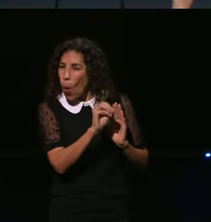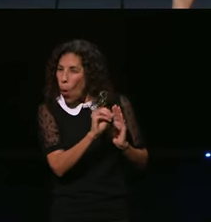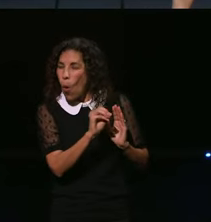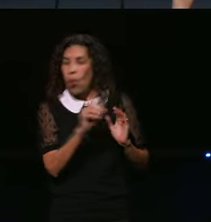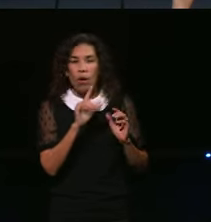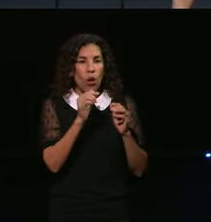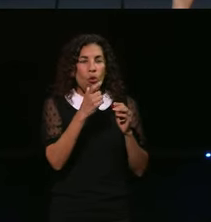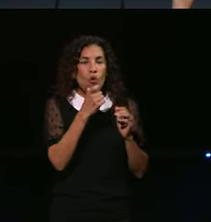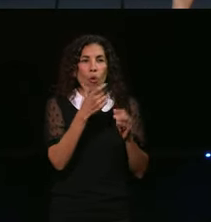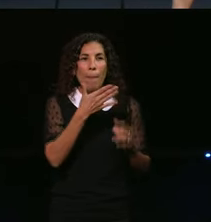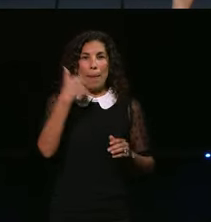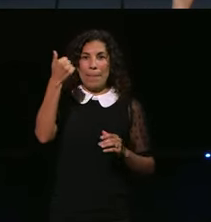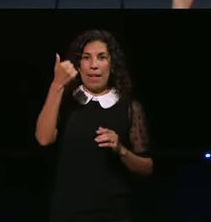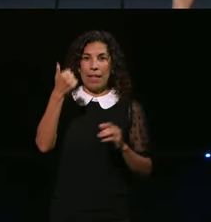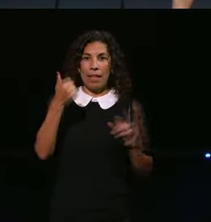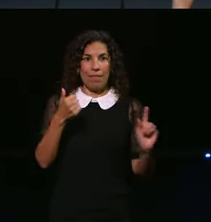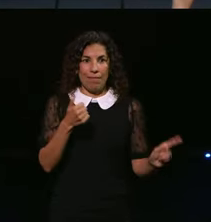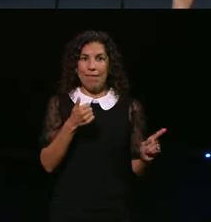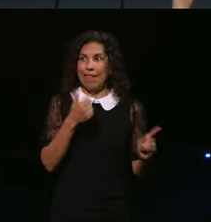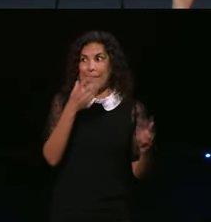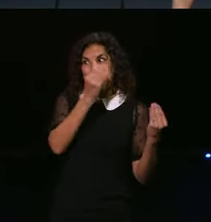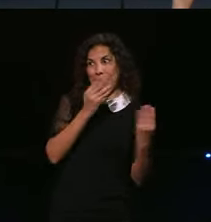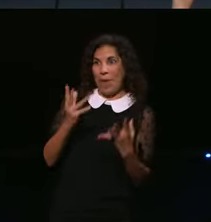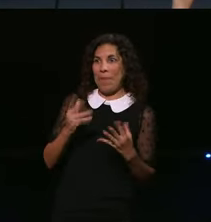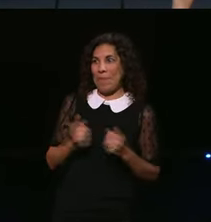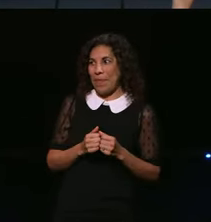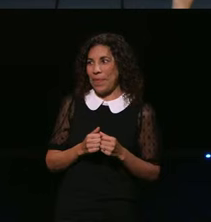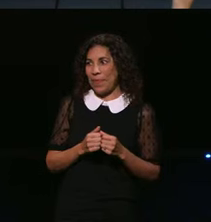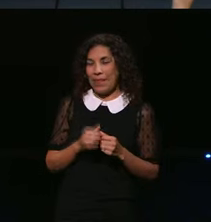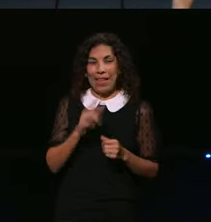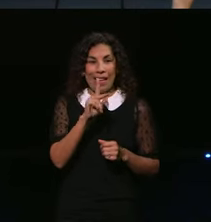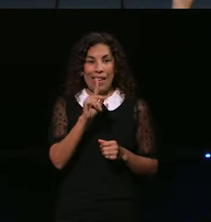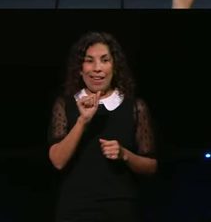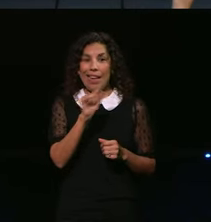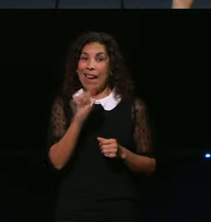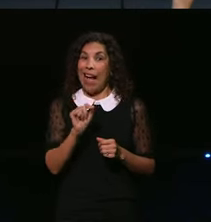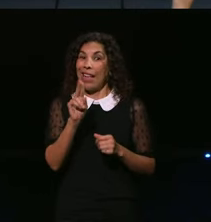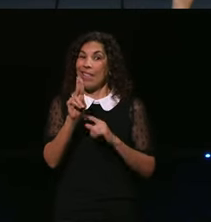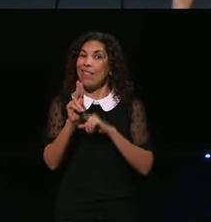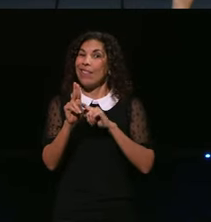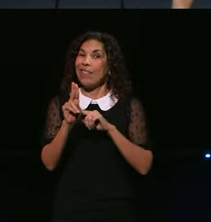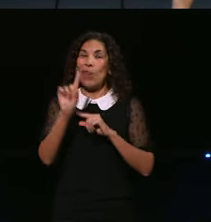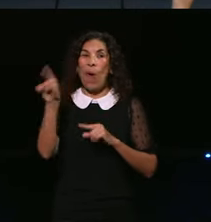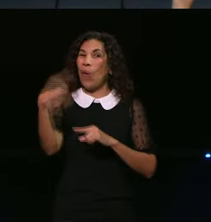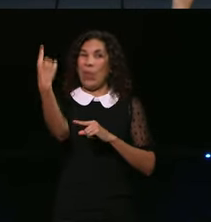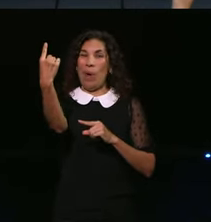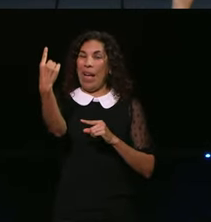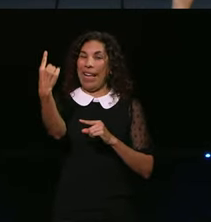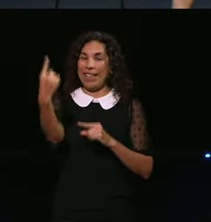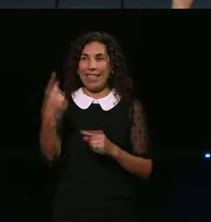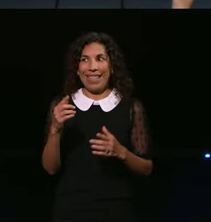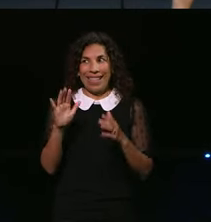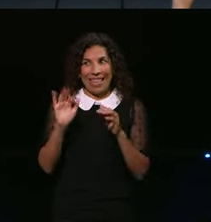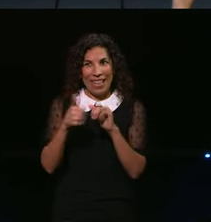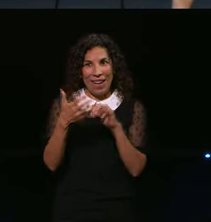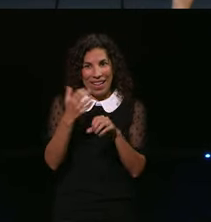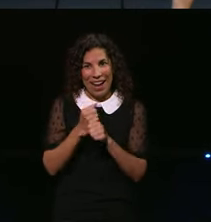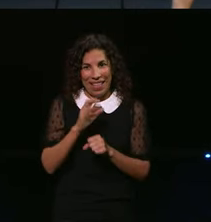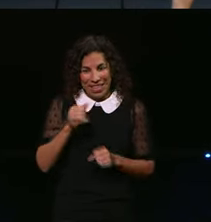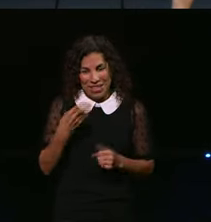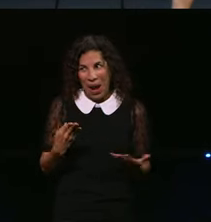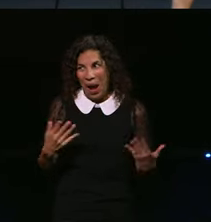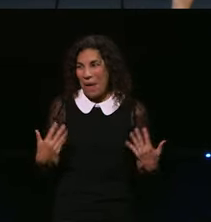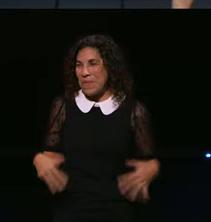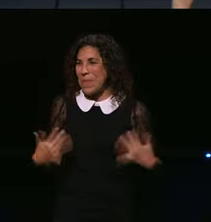for this show. And so Guillermo said to Bradley, Kazu is the only one who can do this. And so that's why I got the job. Yeah. Isn't